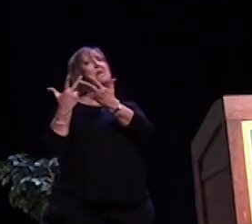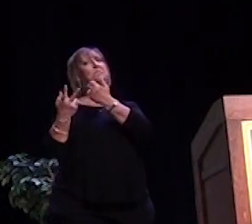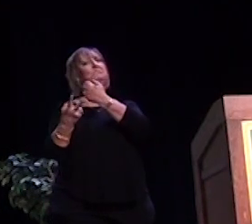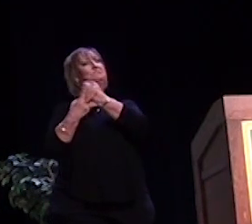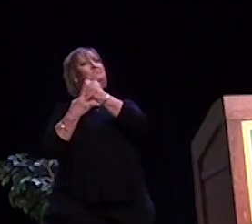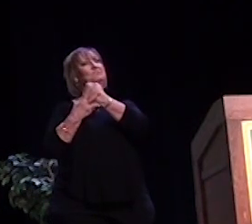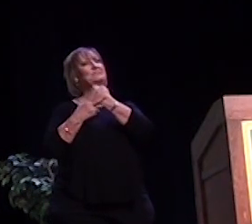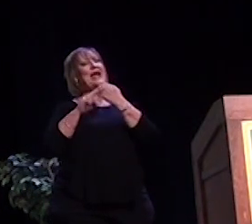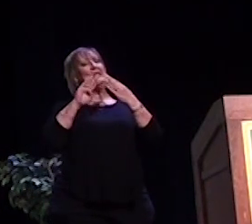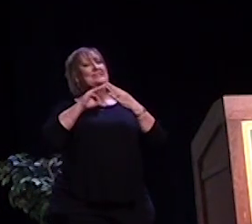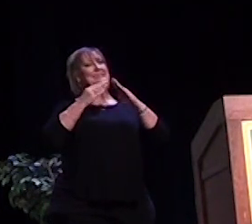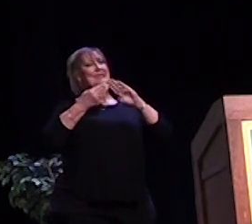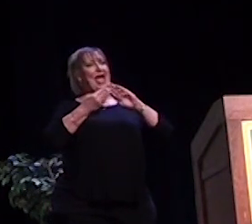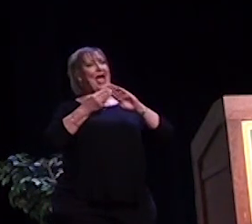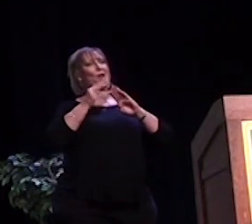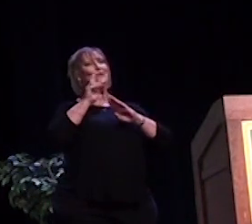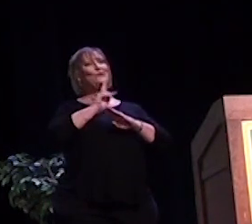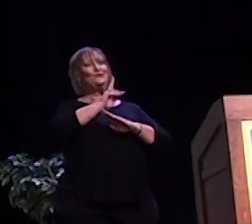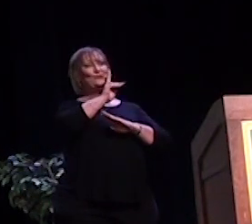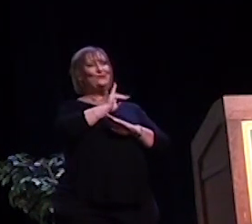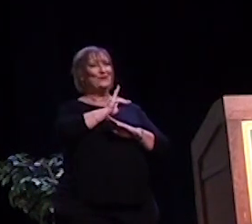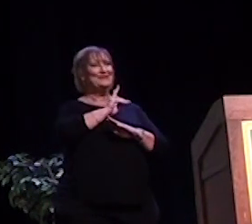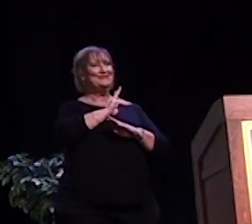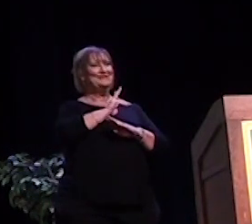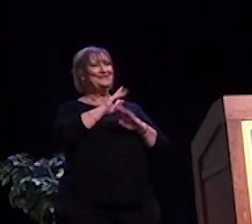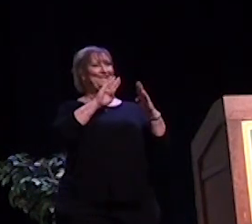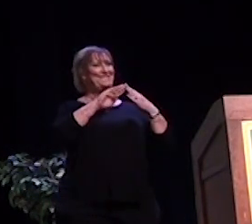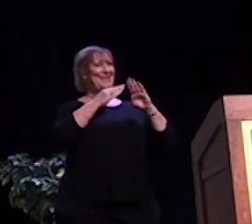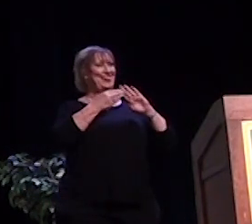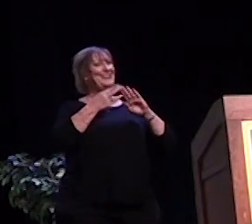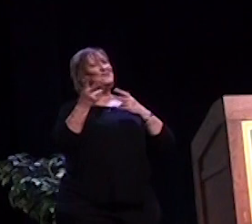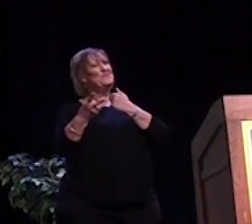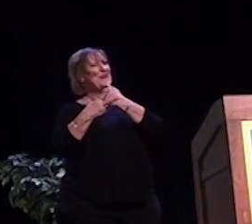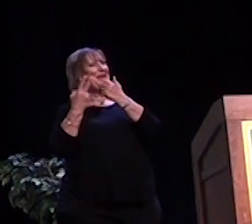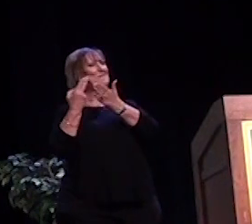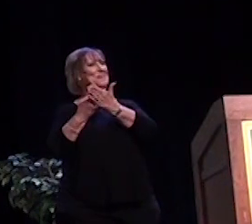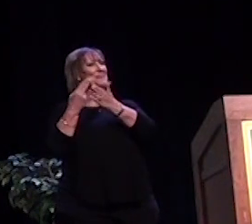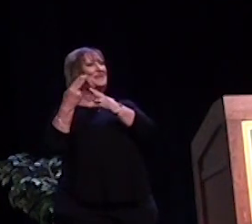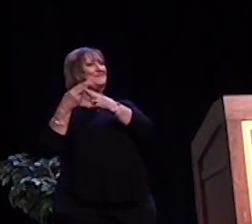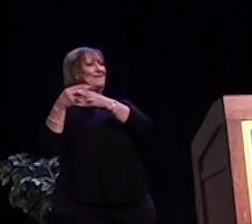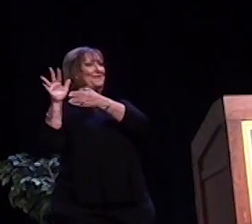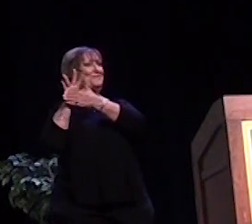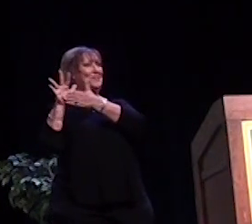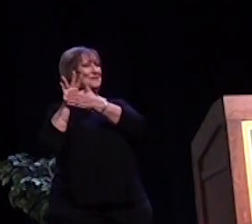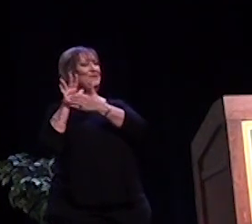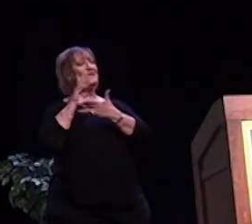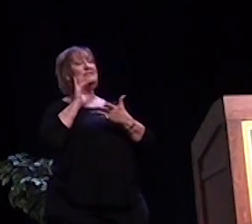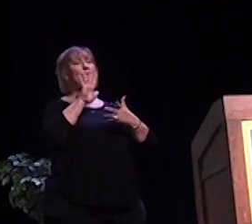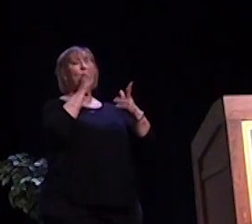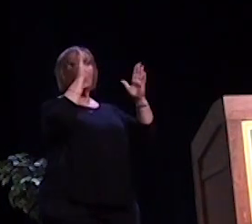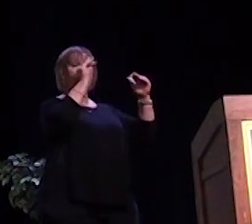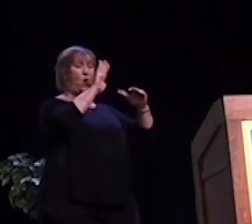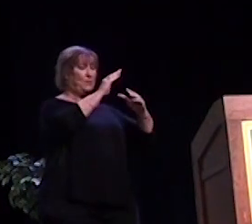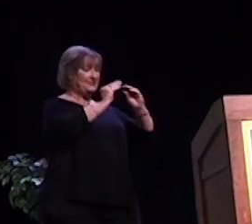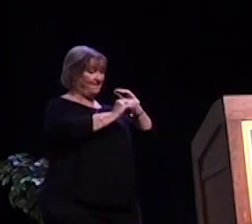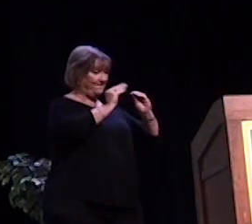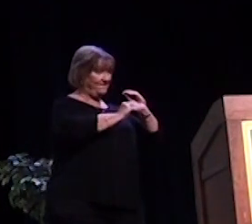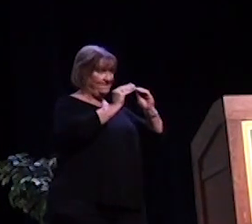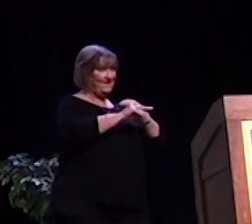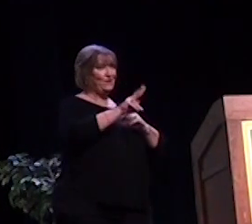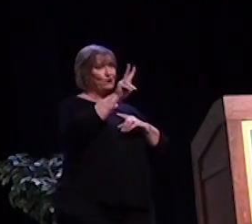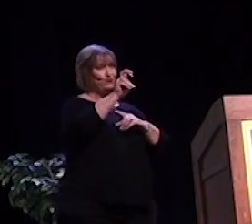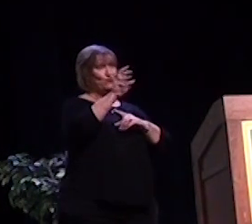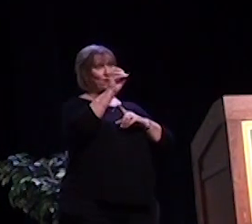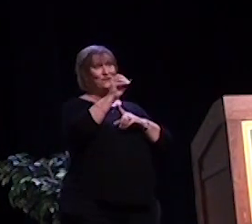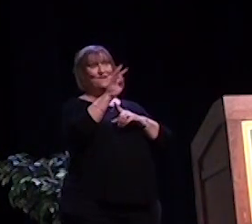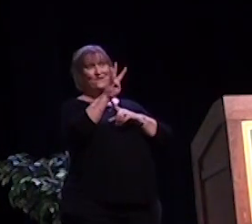Town Twin Village as our development. At the end of the development, we hope to have 204 units of permanent supported